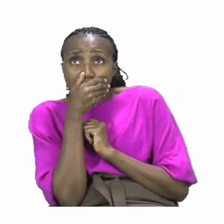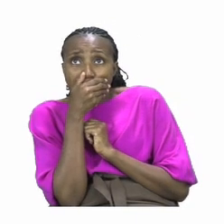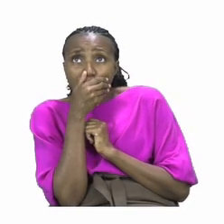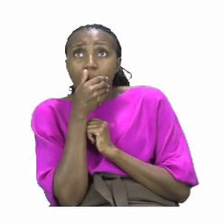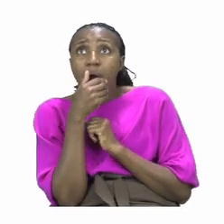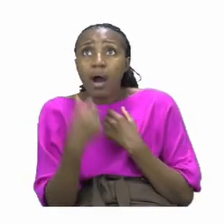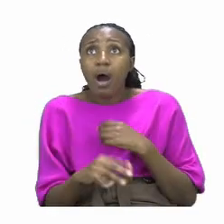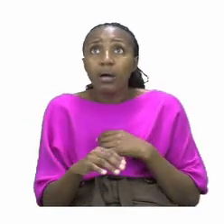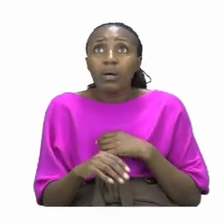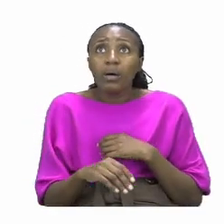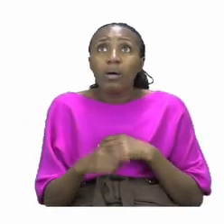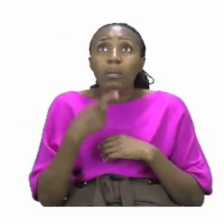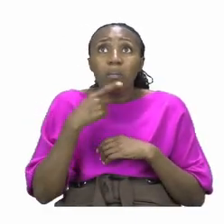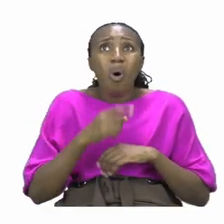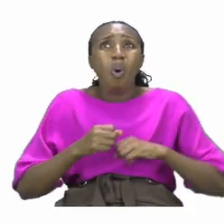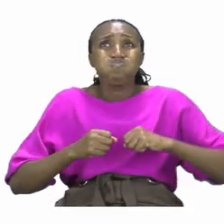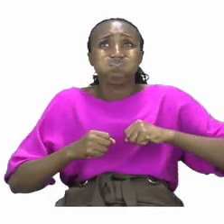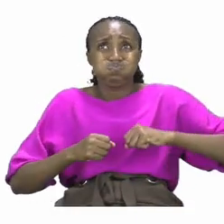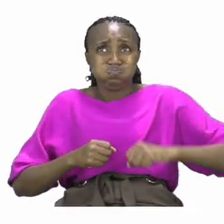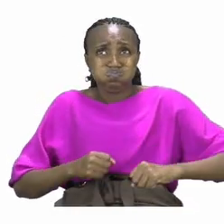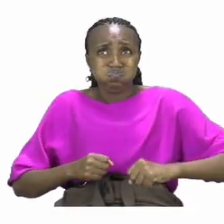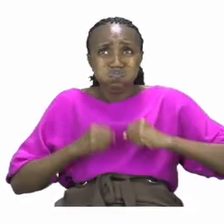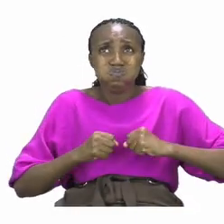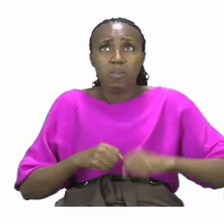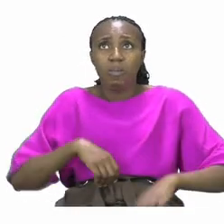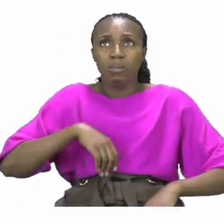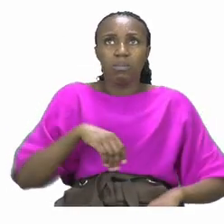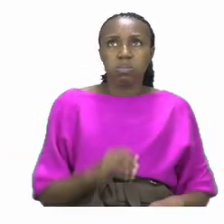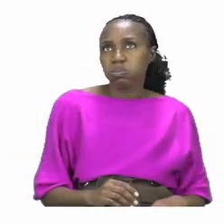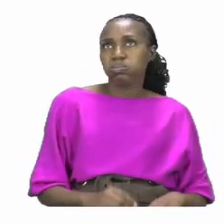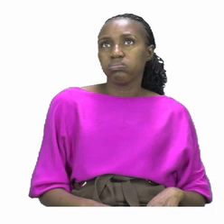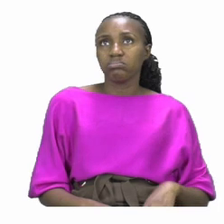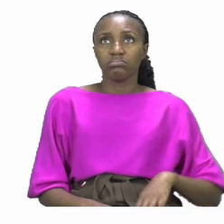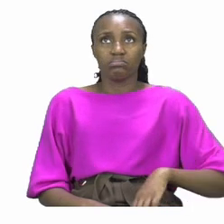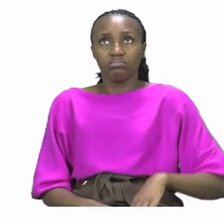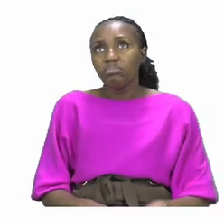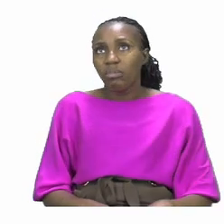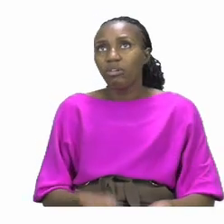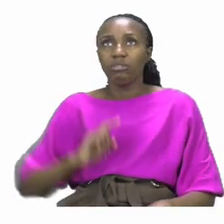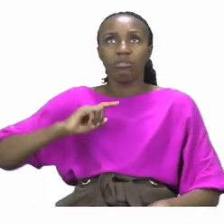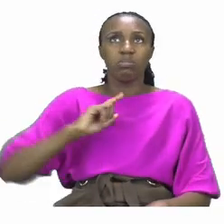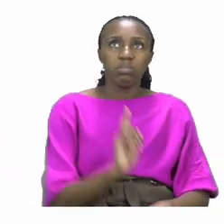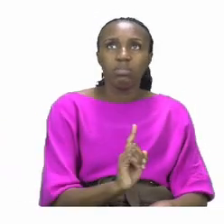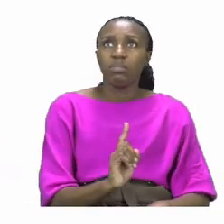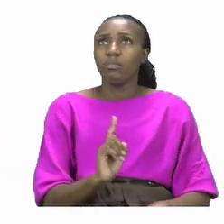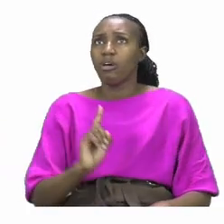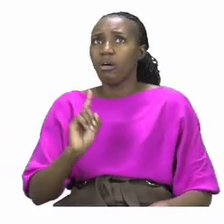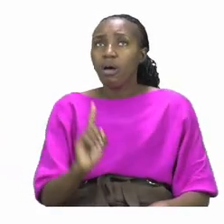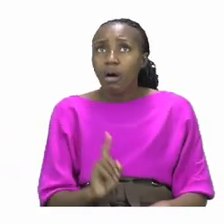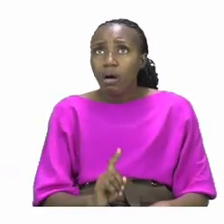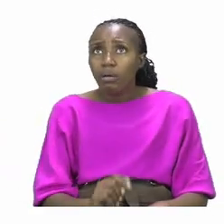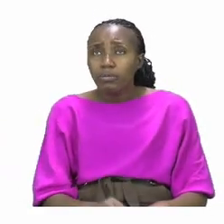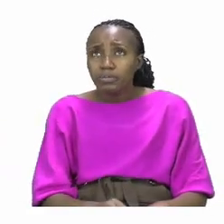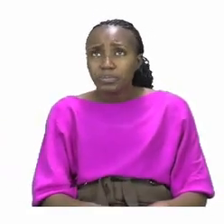came into the room and sat down. On the table, there was a hen